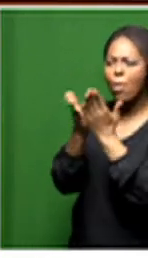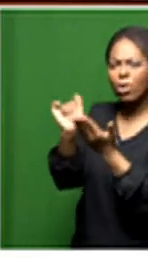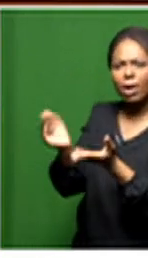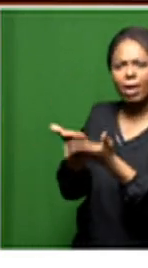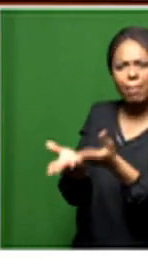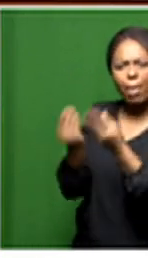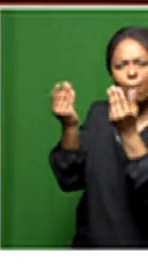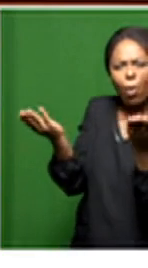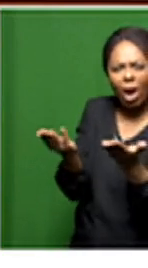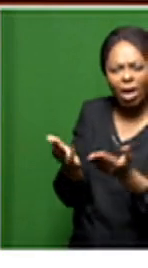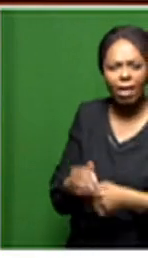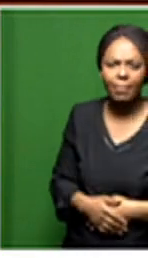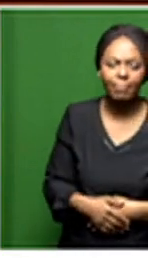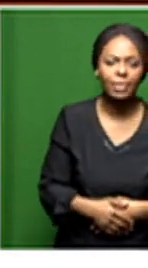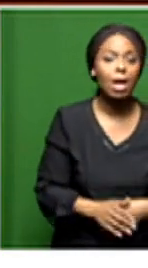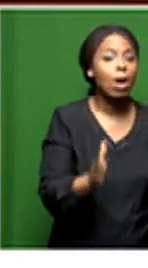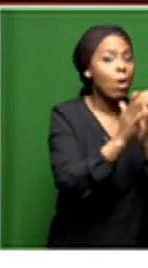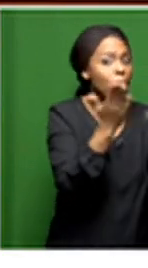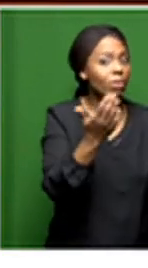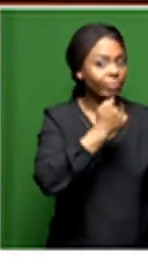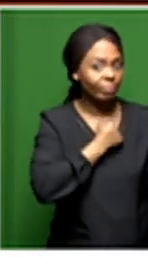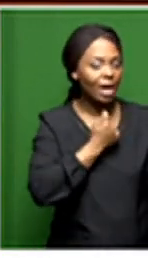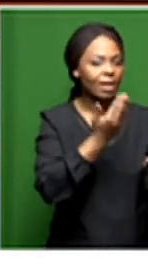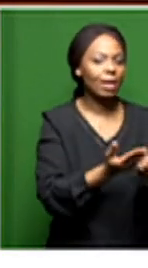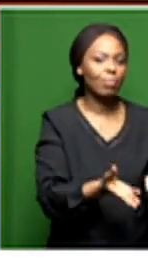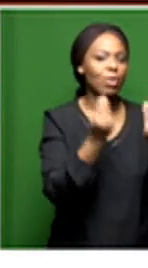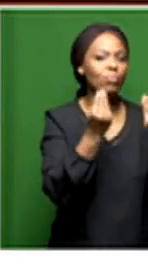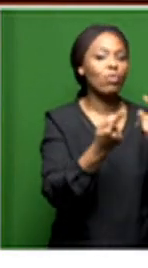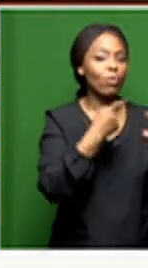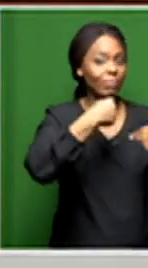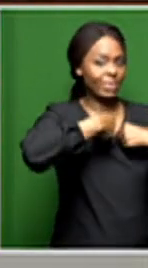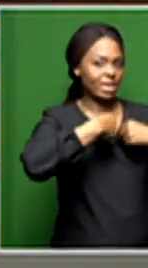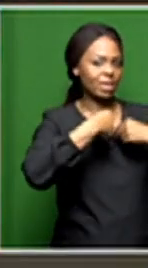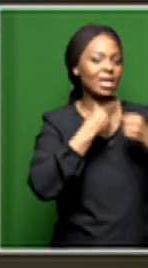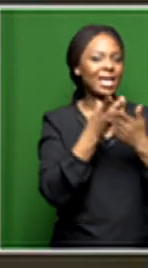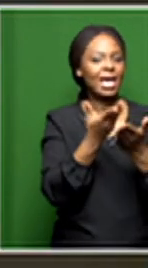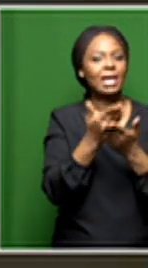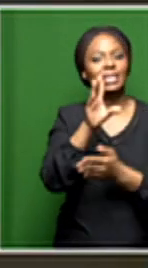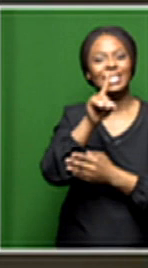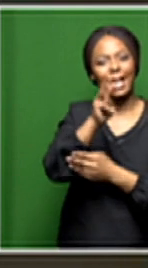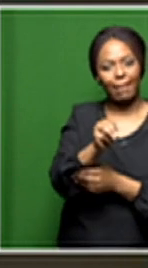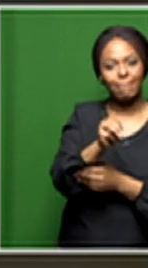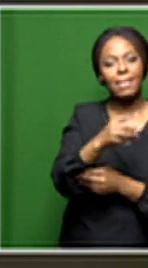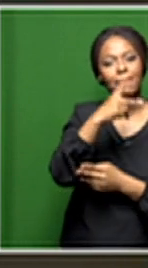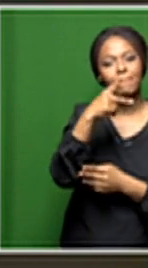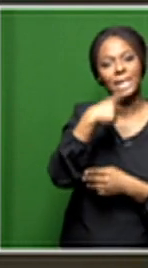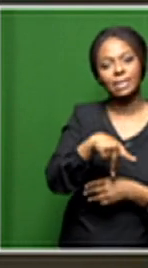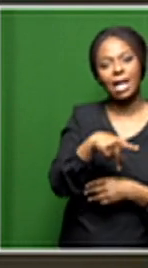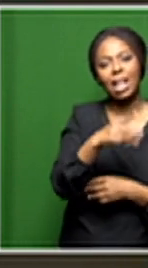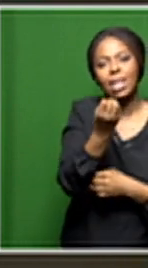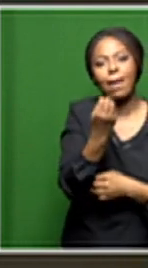book? You get a copy of this book directly from me. You can DM me on my personal number,